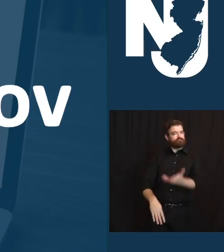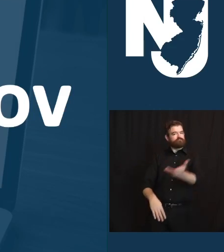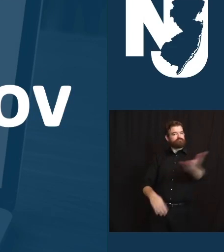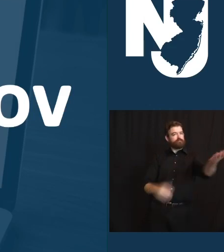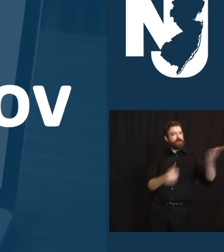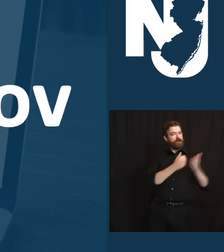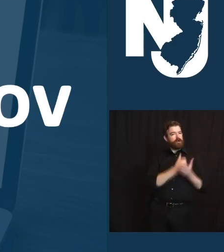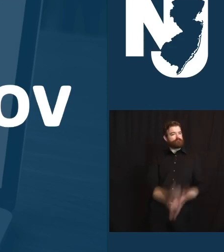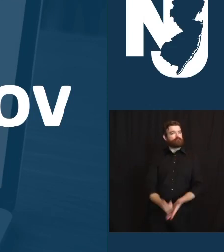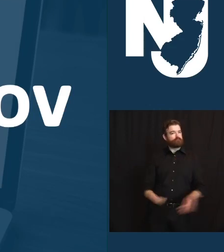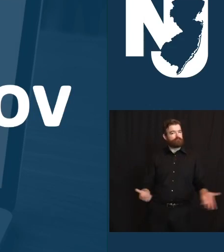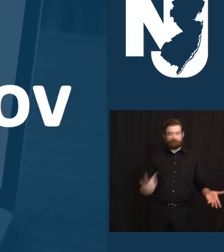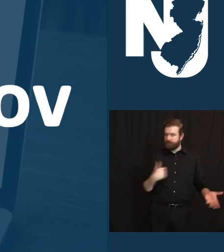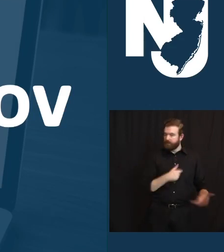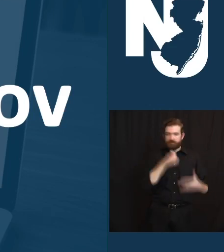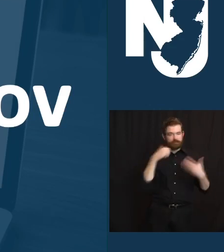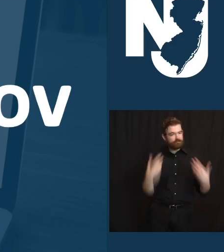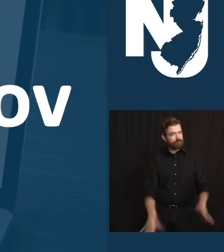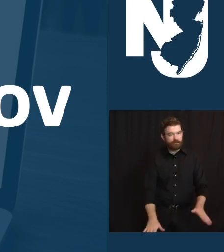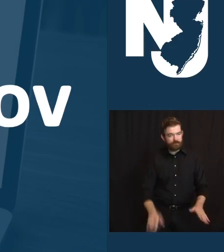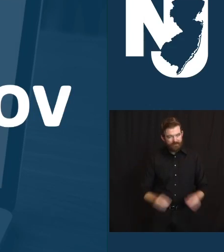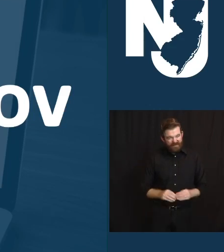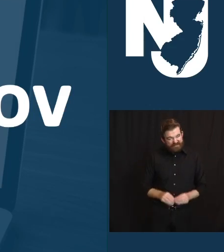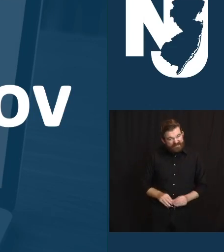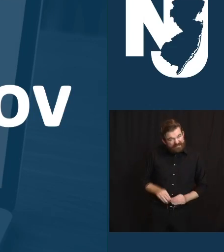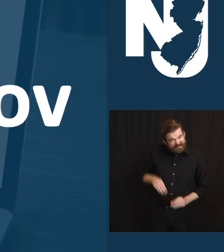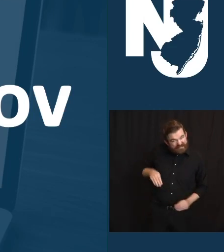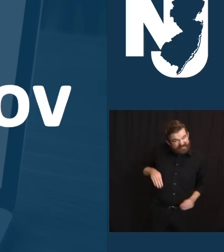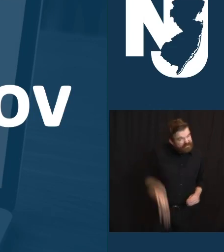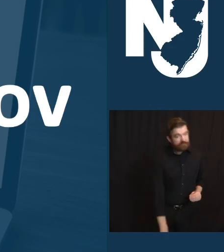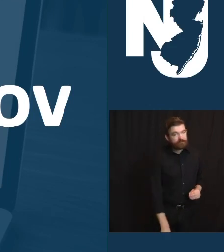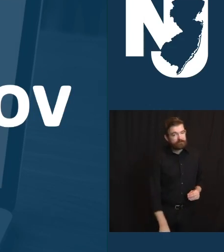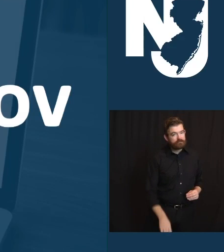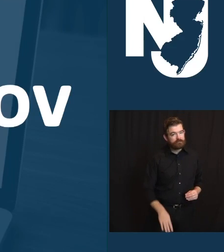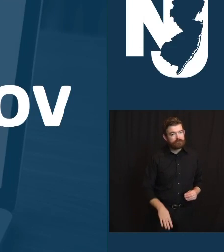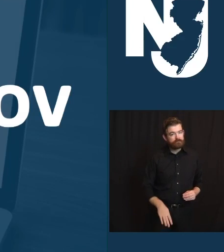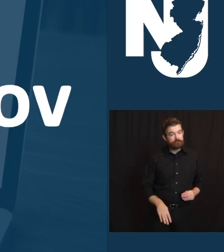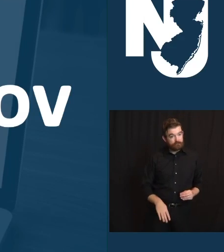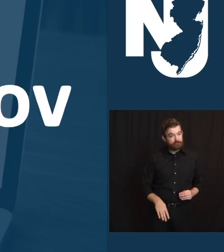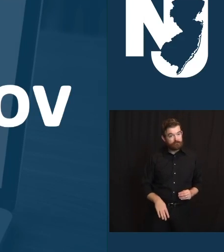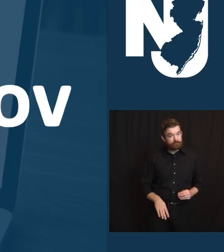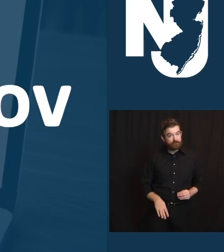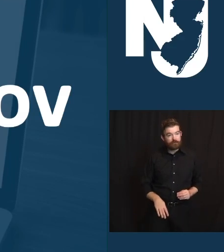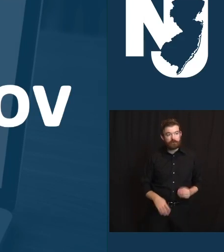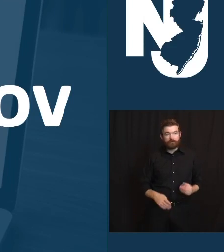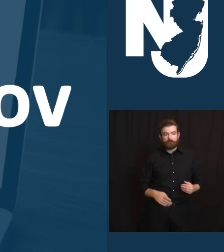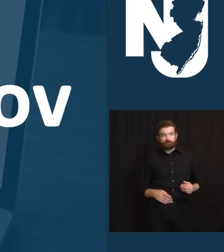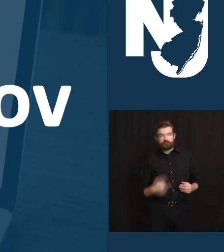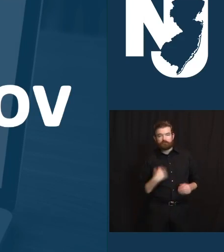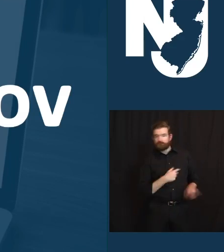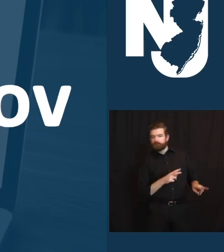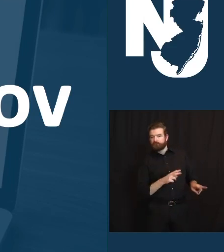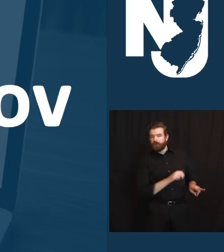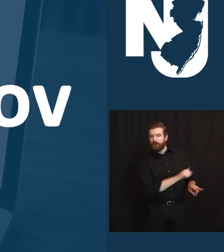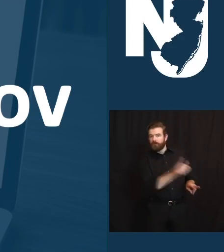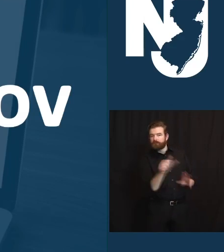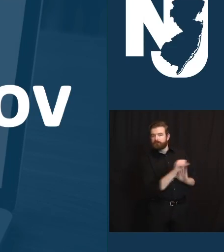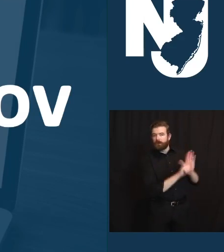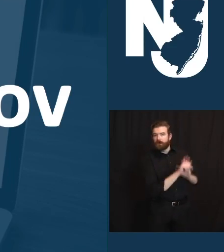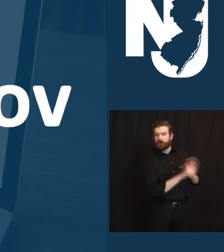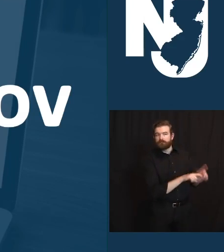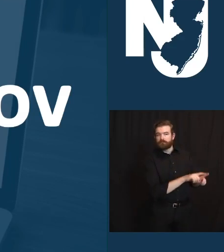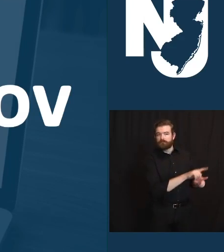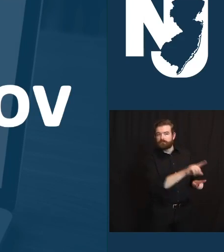ground. We cannot think that because it is the other states that are now facing what we were facing a few weeks